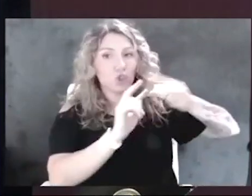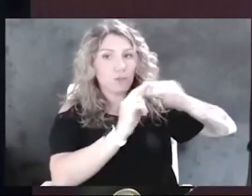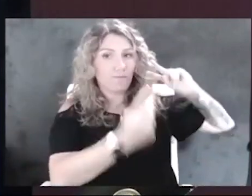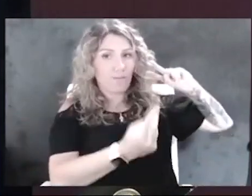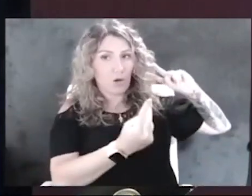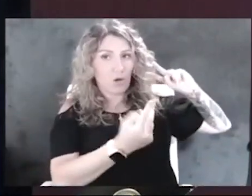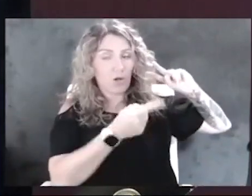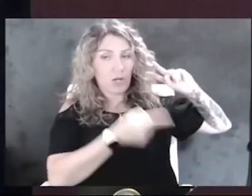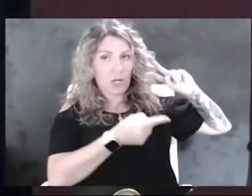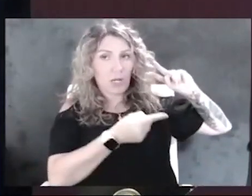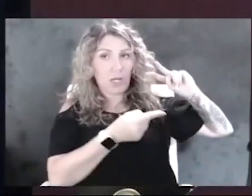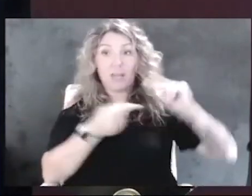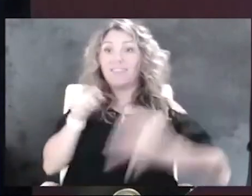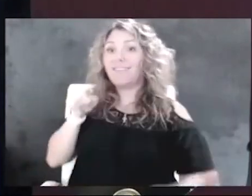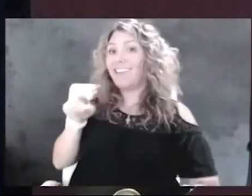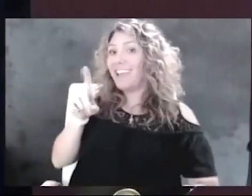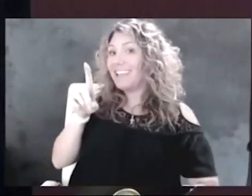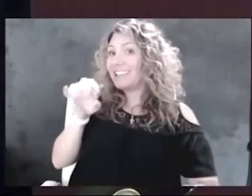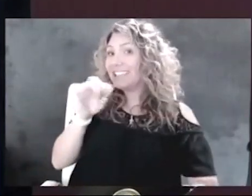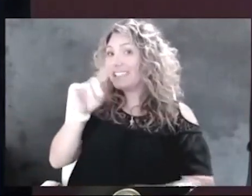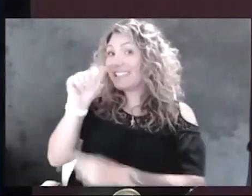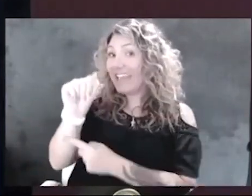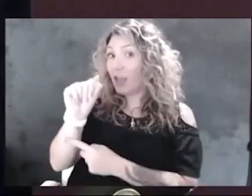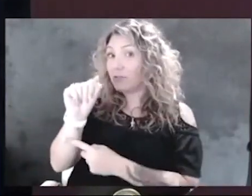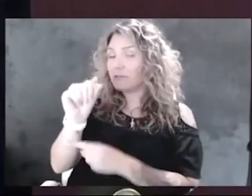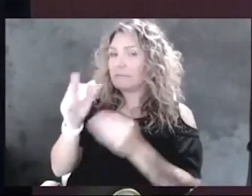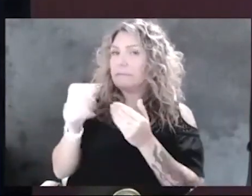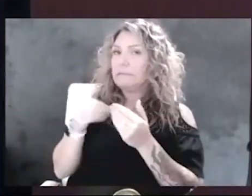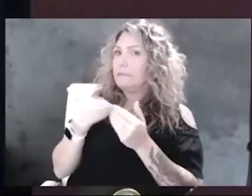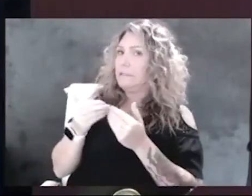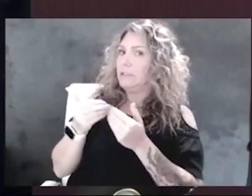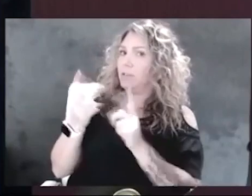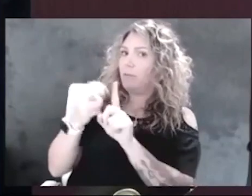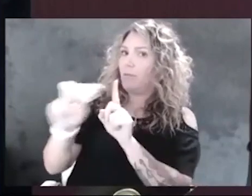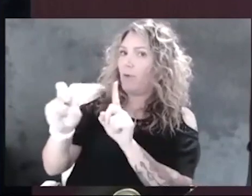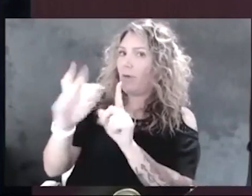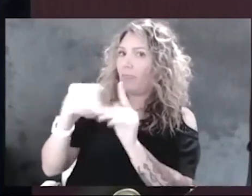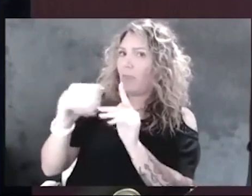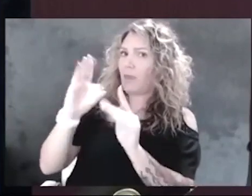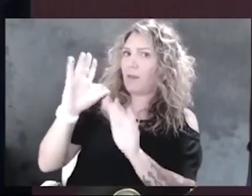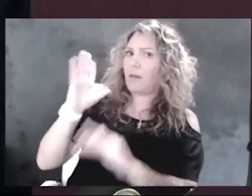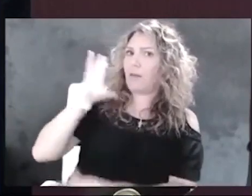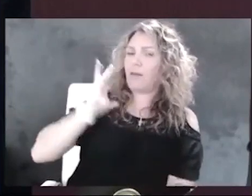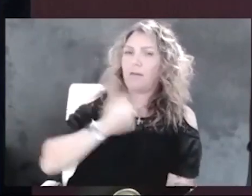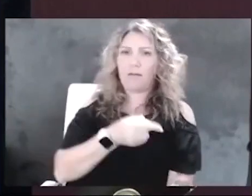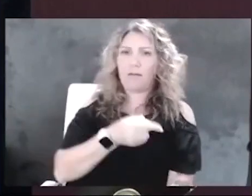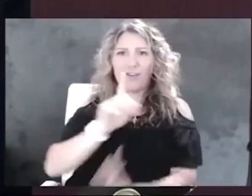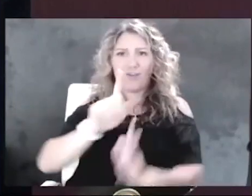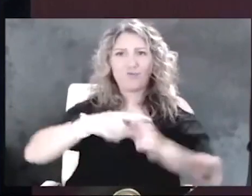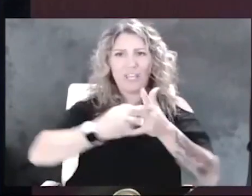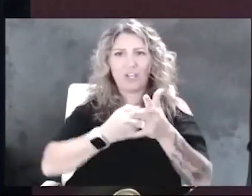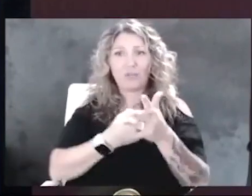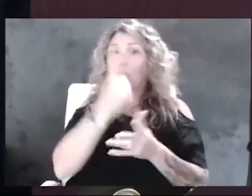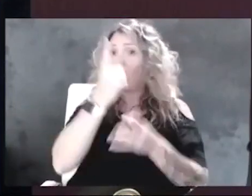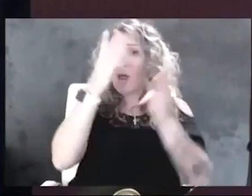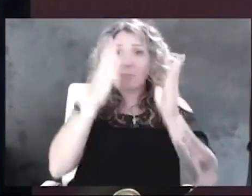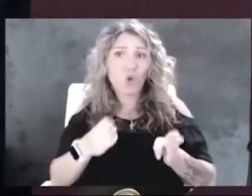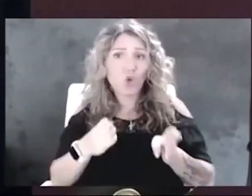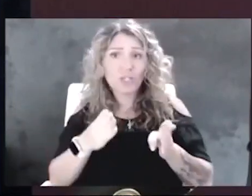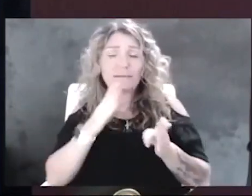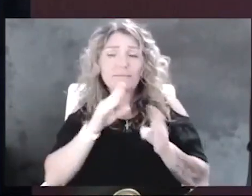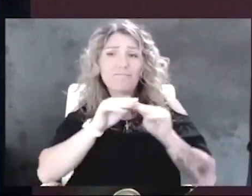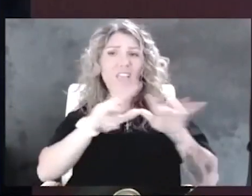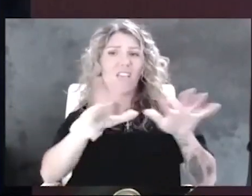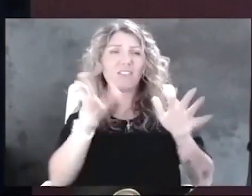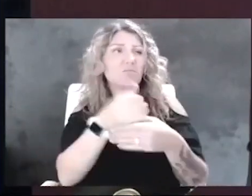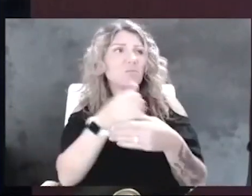variant is much more transmissible than the original strain, right? The original strain, one person was going to infect, between 2 to